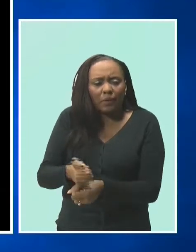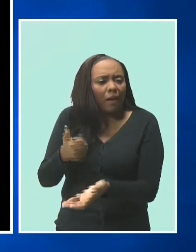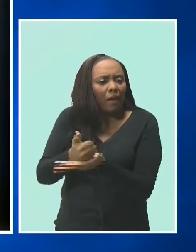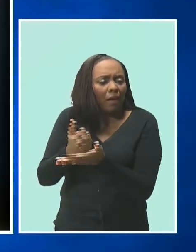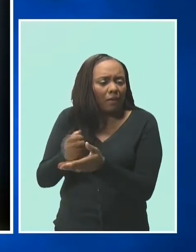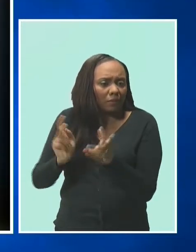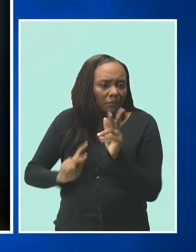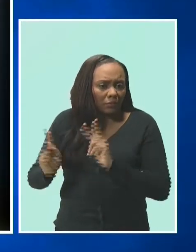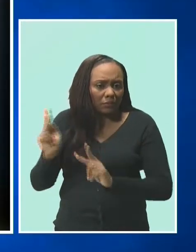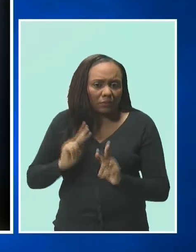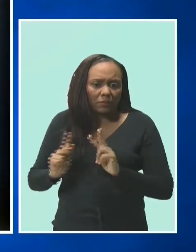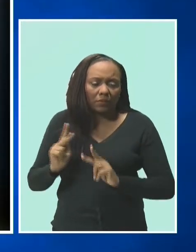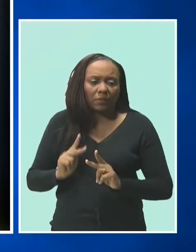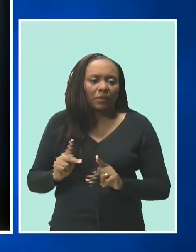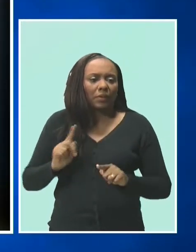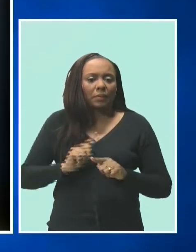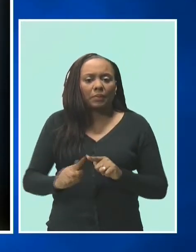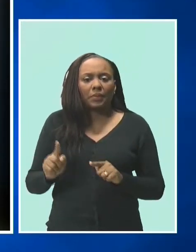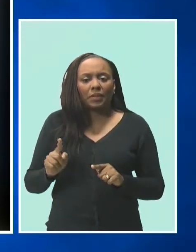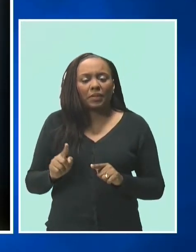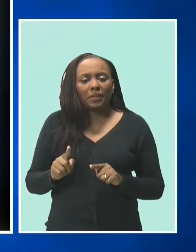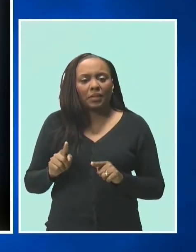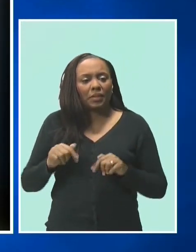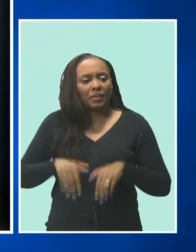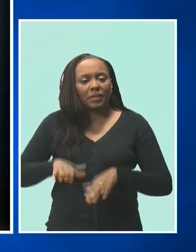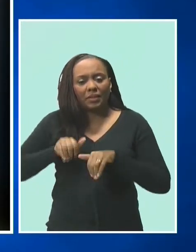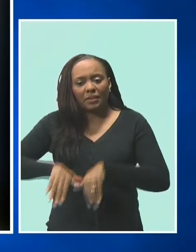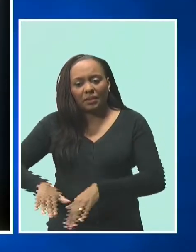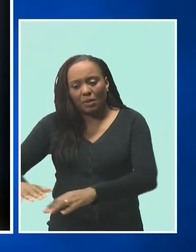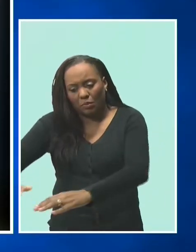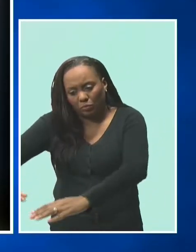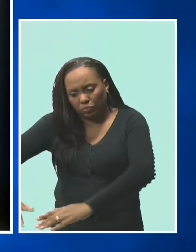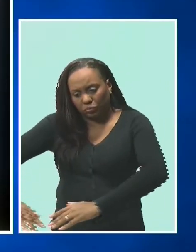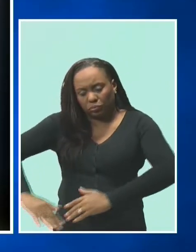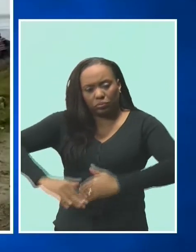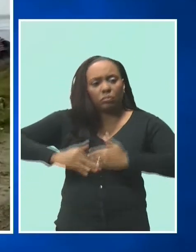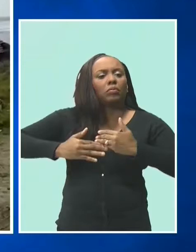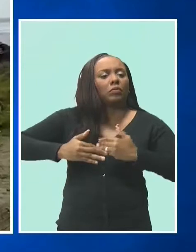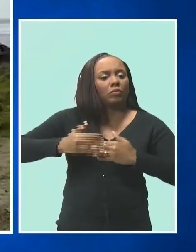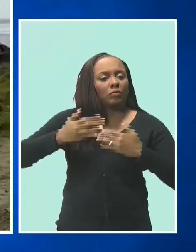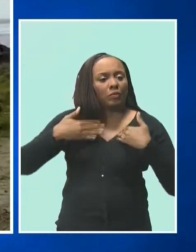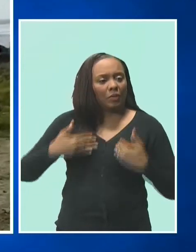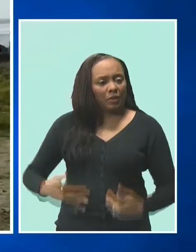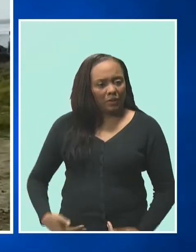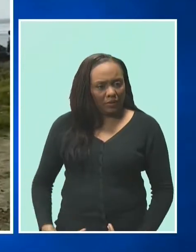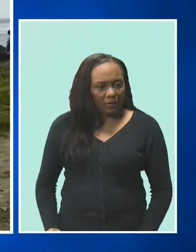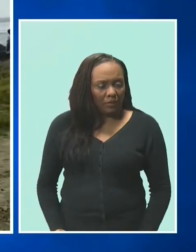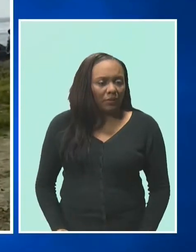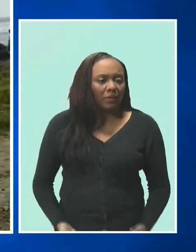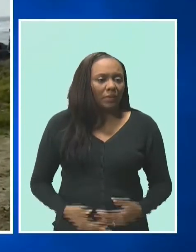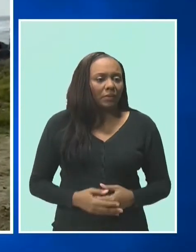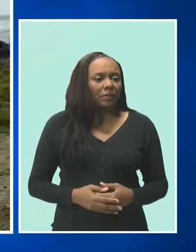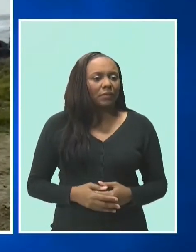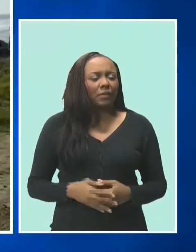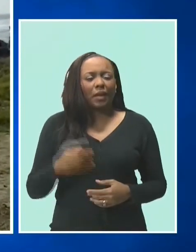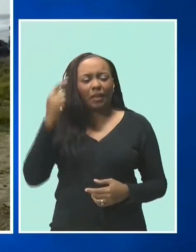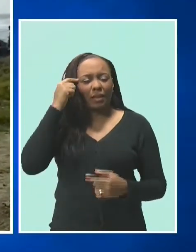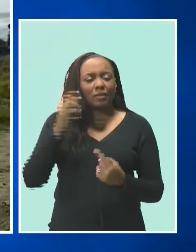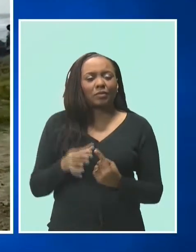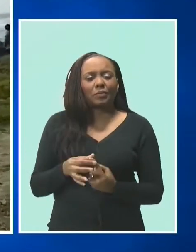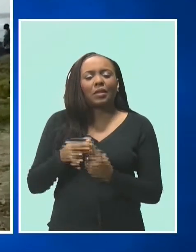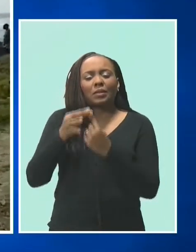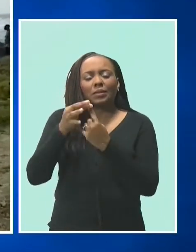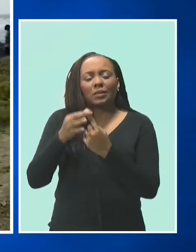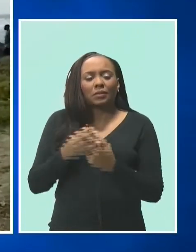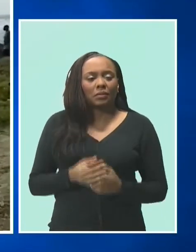he loved to give up his body this morning is a special sign to all of us. But now we have to